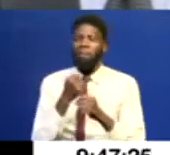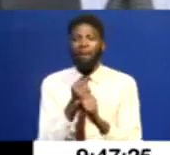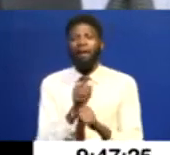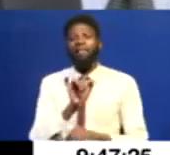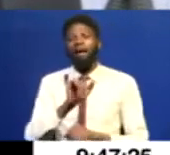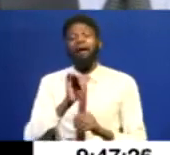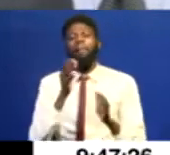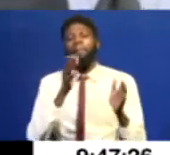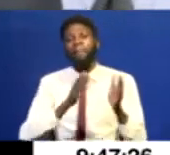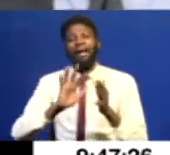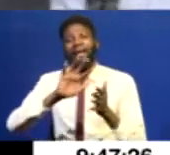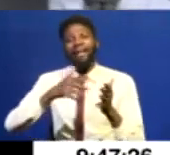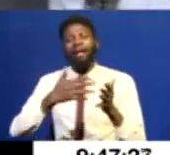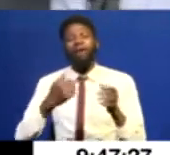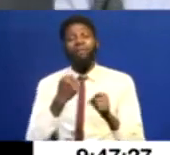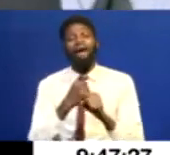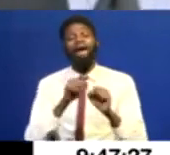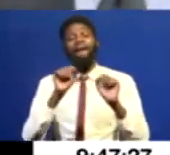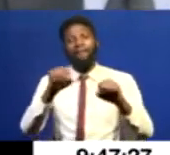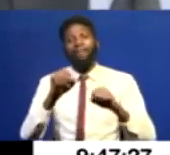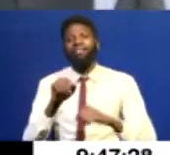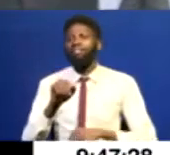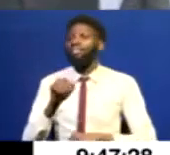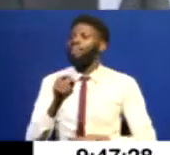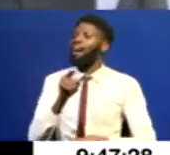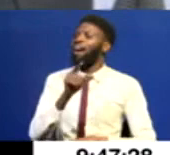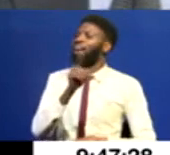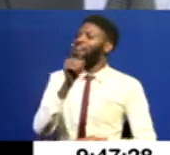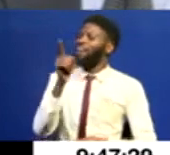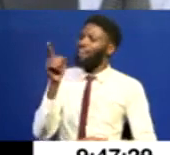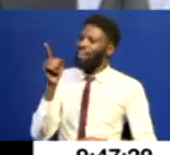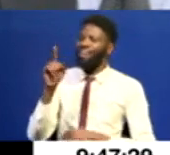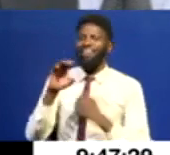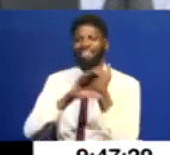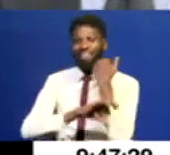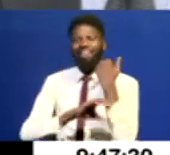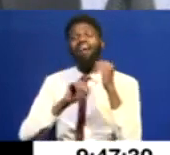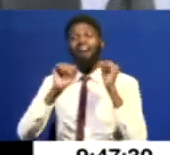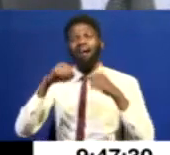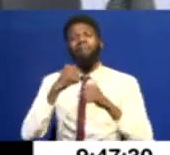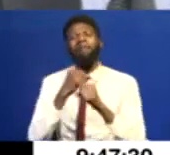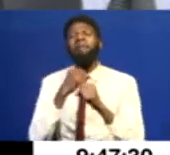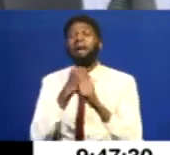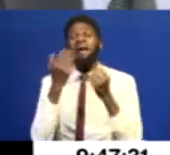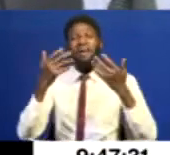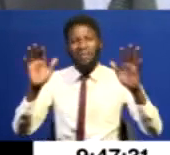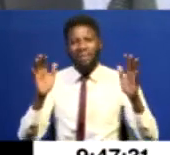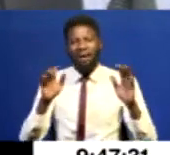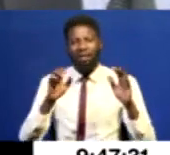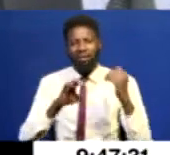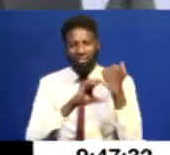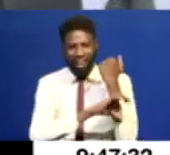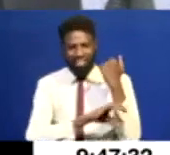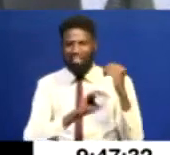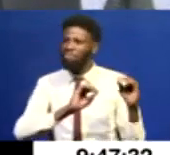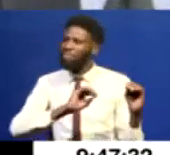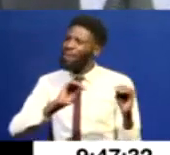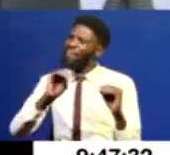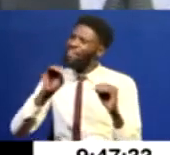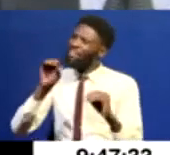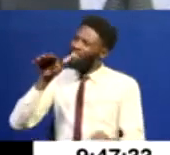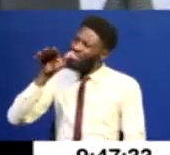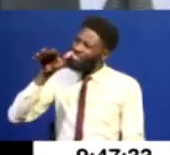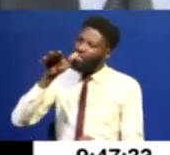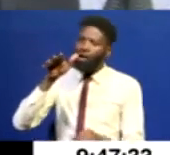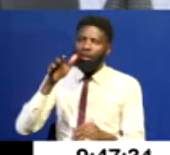workable. Other continents have done a lot of progress, that you can move from one part of a country to the end of a continent without